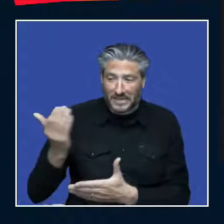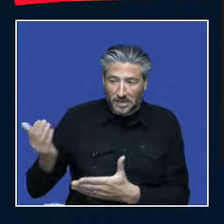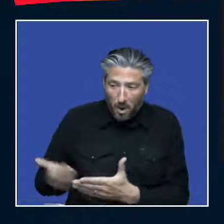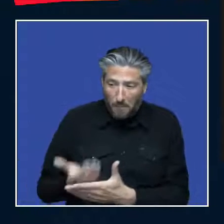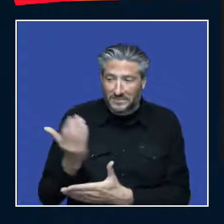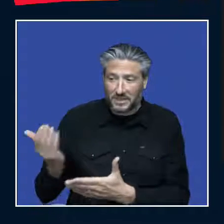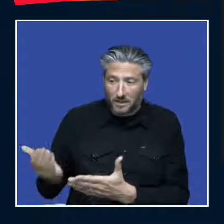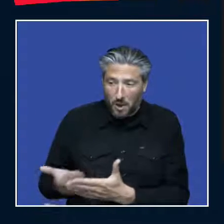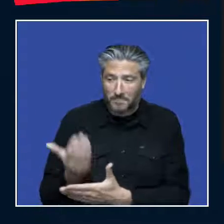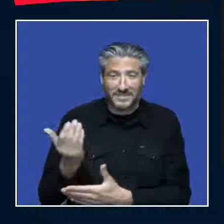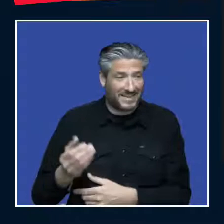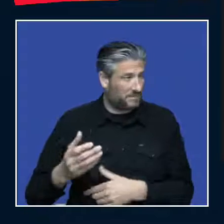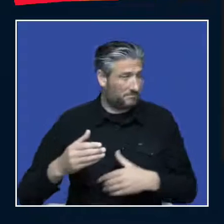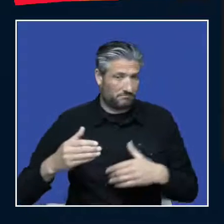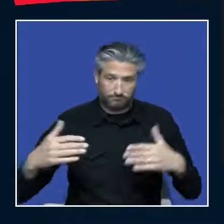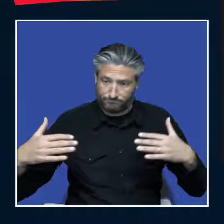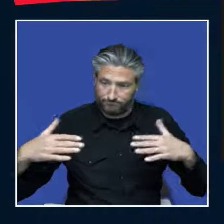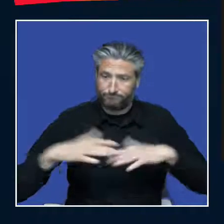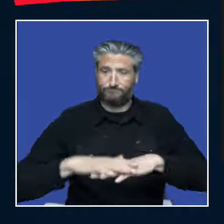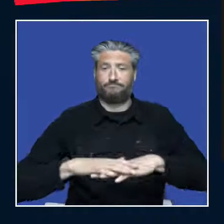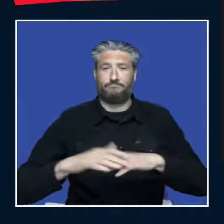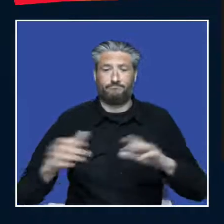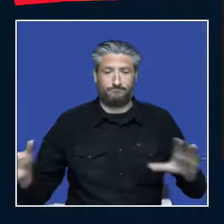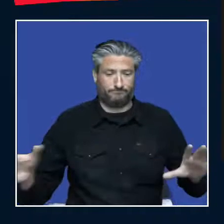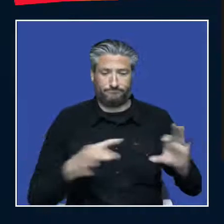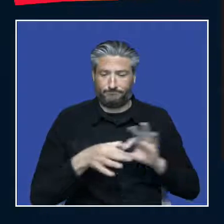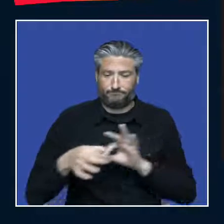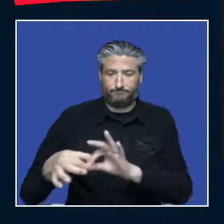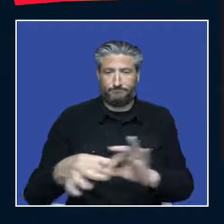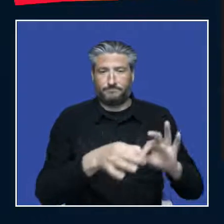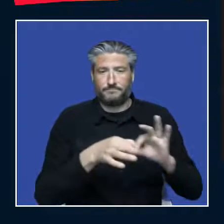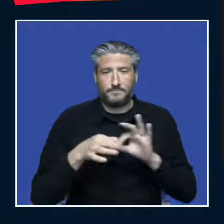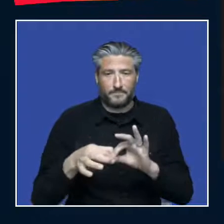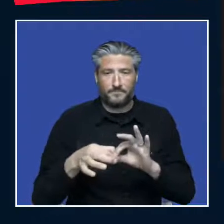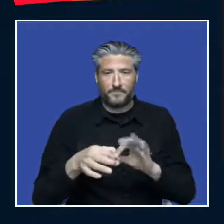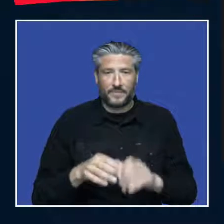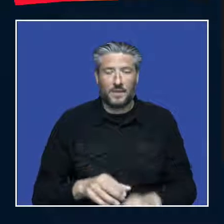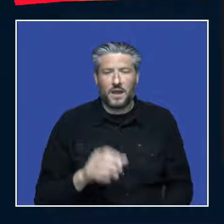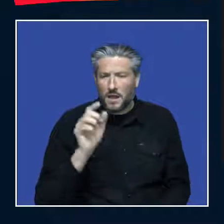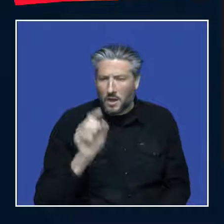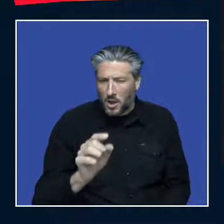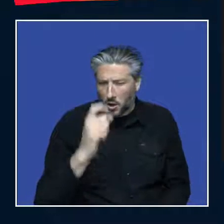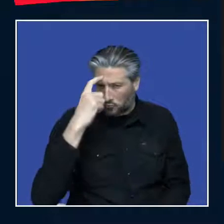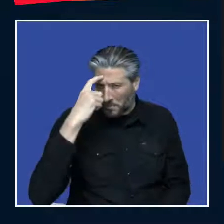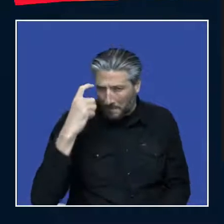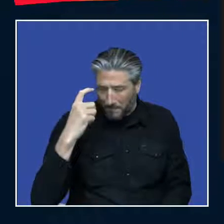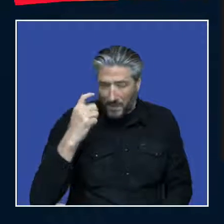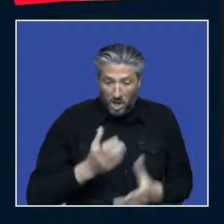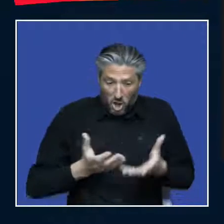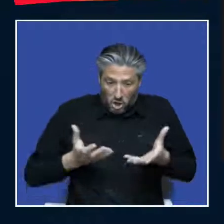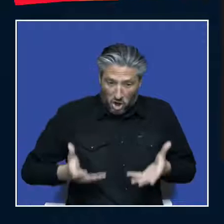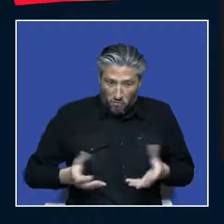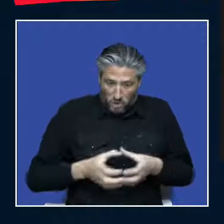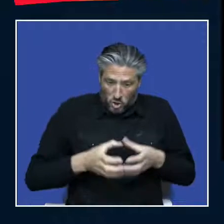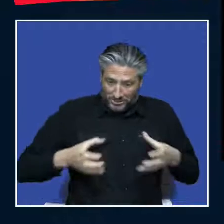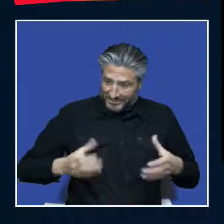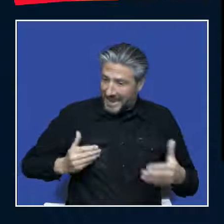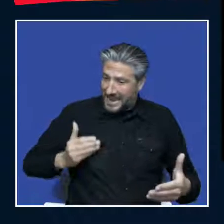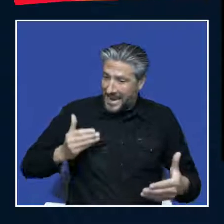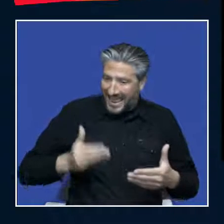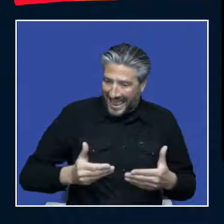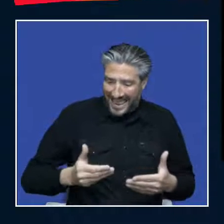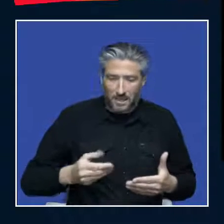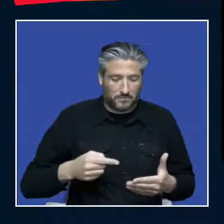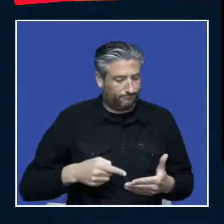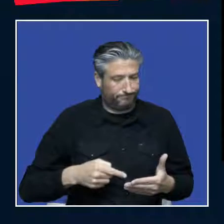me. Remember, we are throwing away the existing container and run a new one. So you do